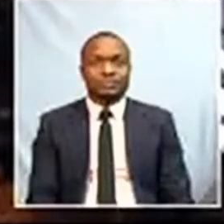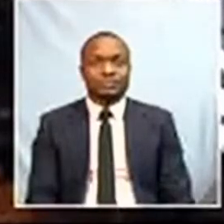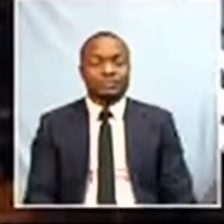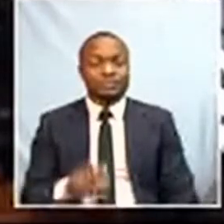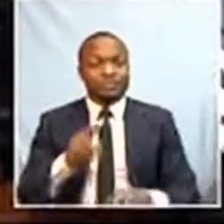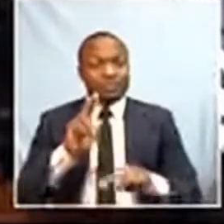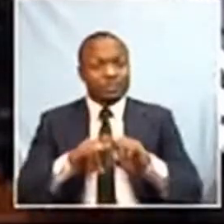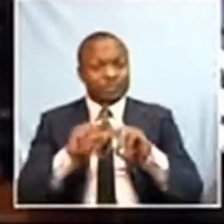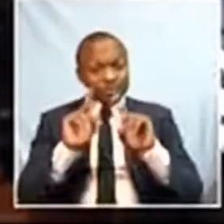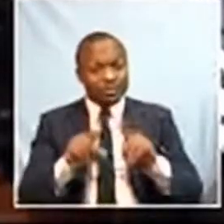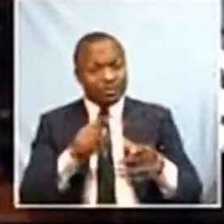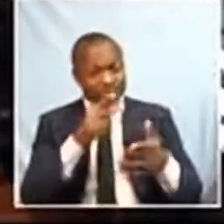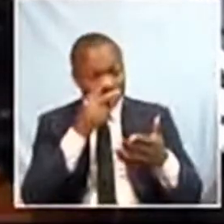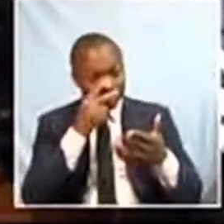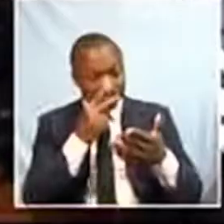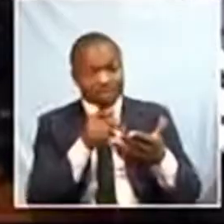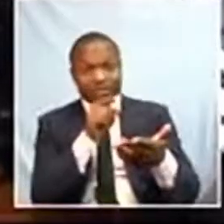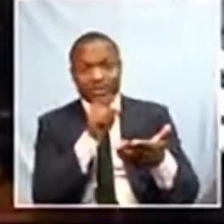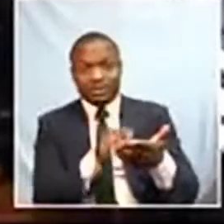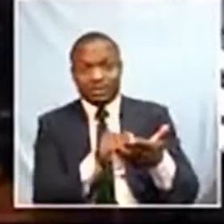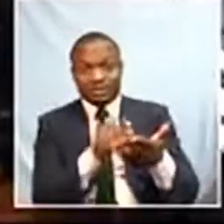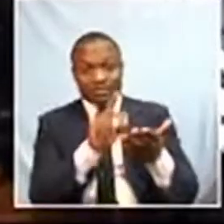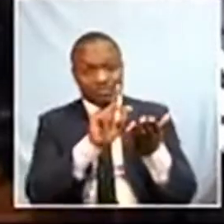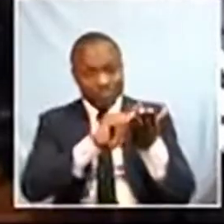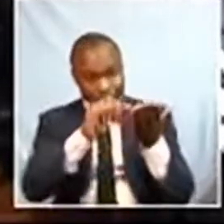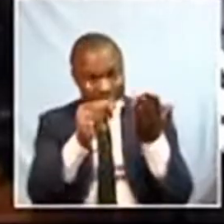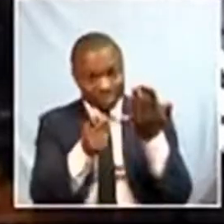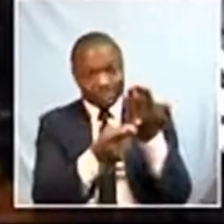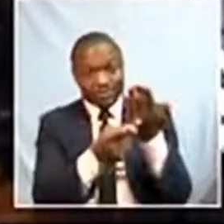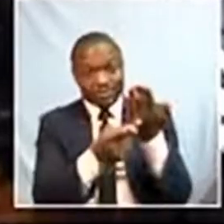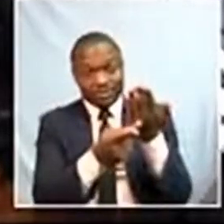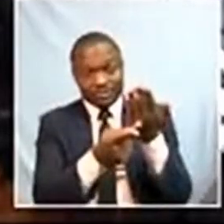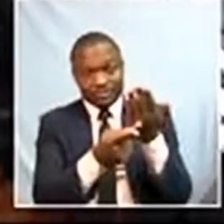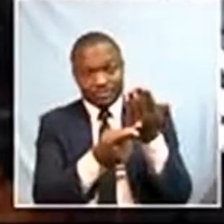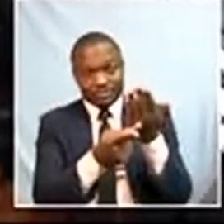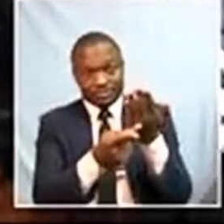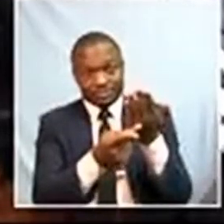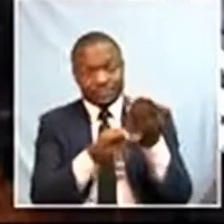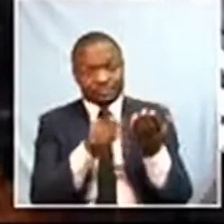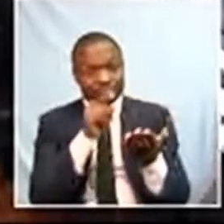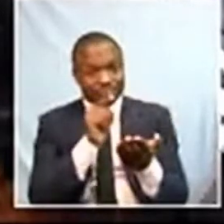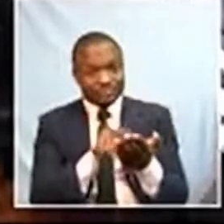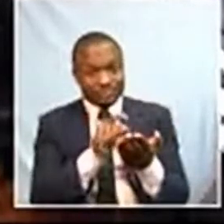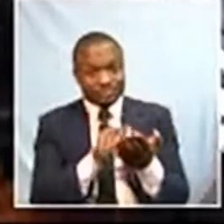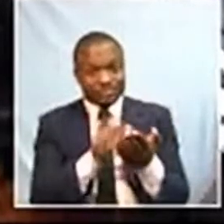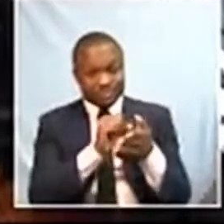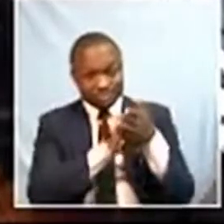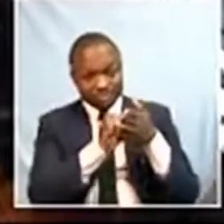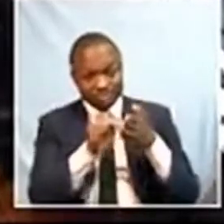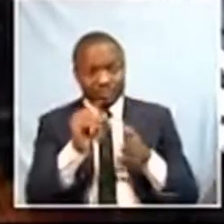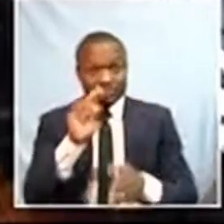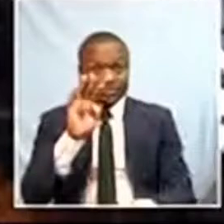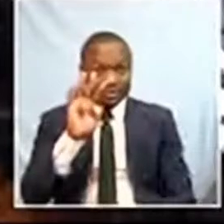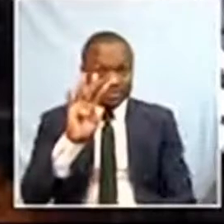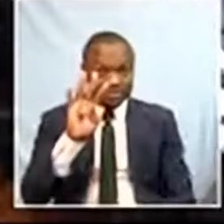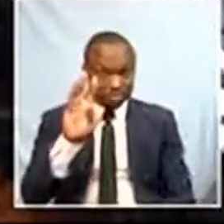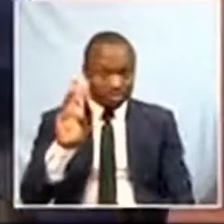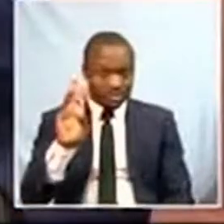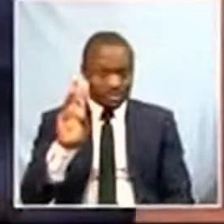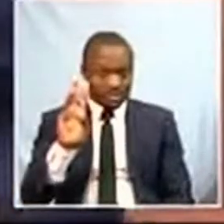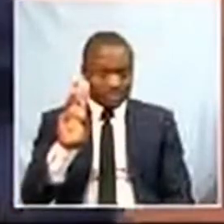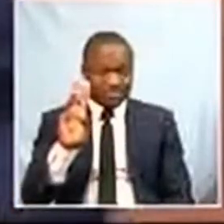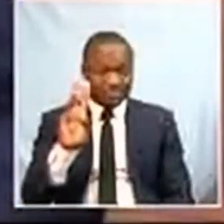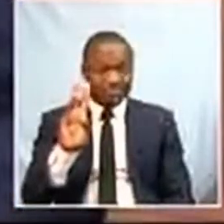Chair, when you look at this schedule, I Which mean one? this statement on 46, page 46 on the